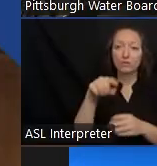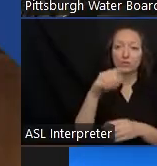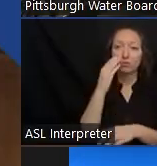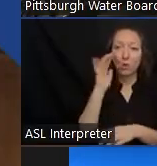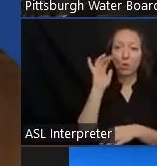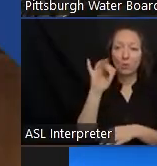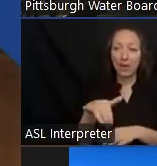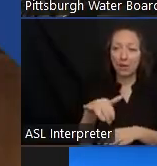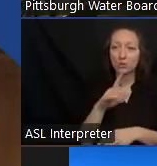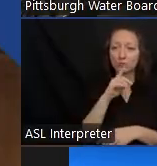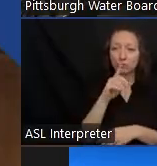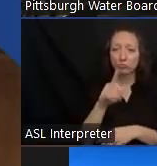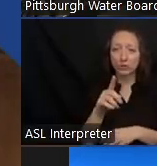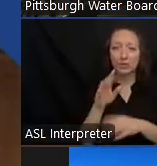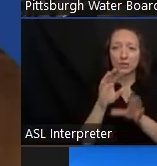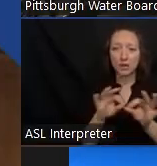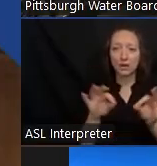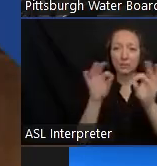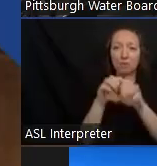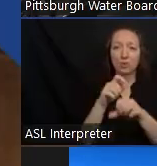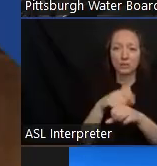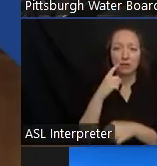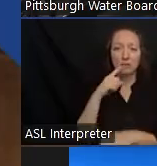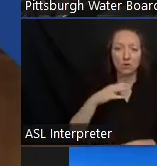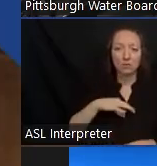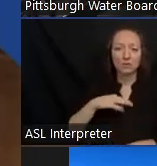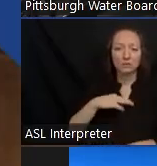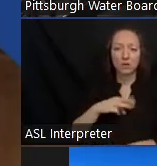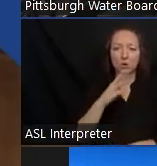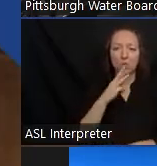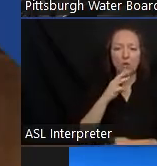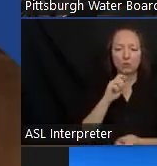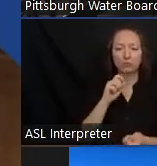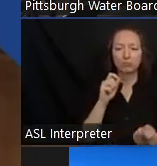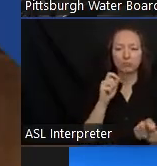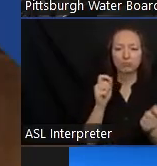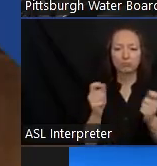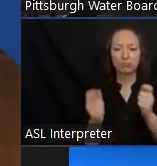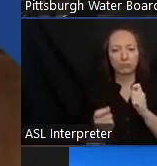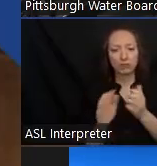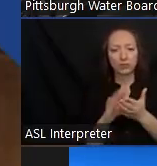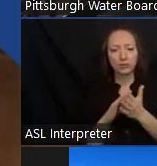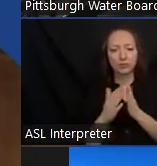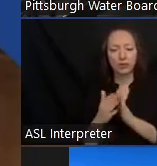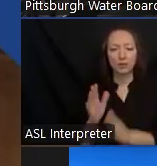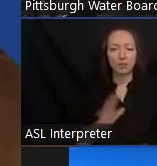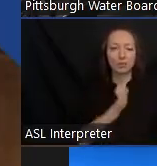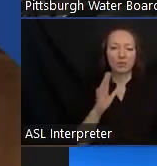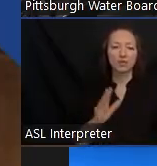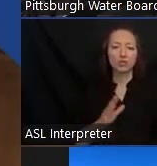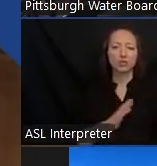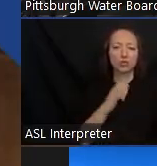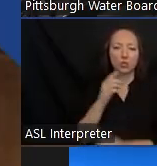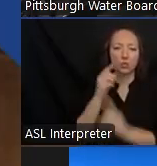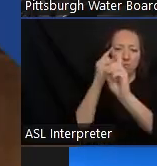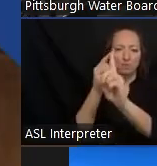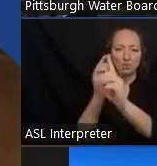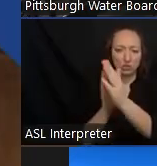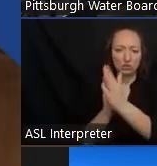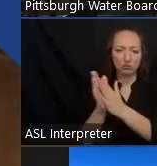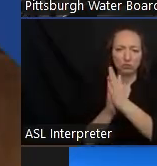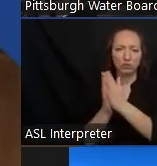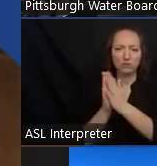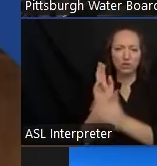time in Pittsburgh Water and its transformation to the professional, mission-driven utility,